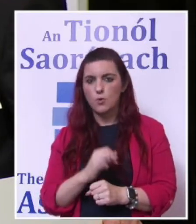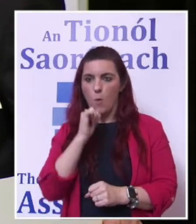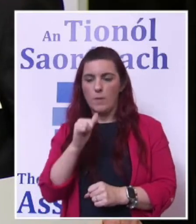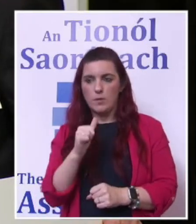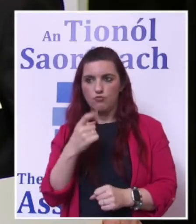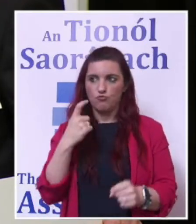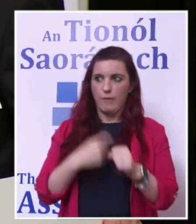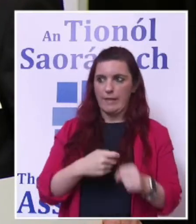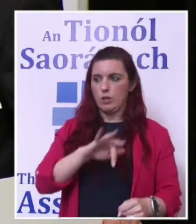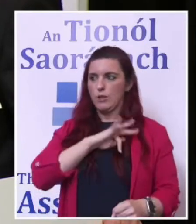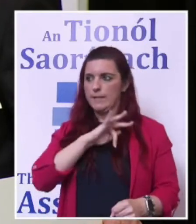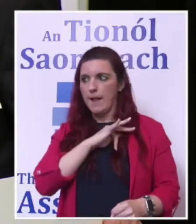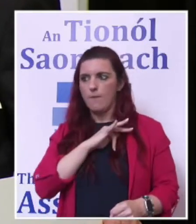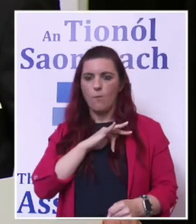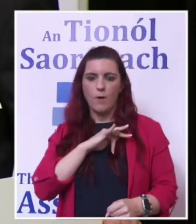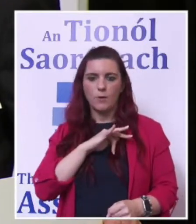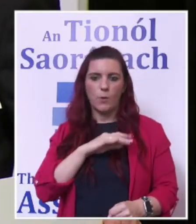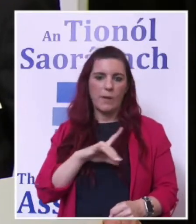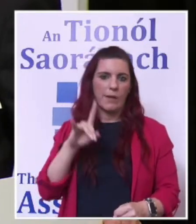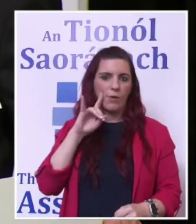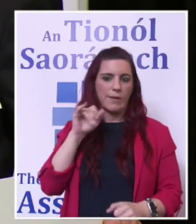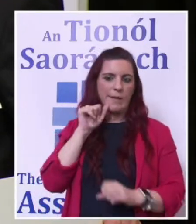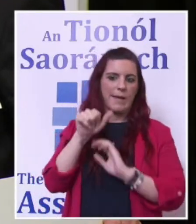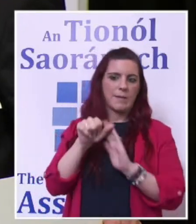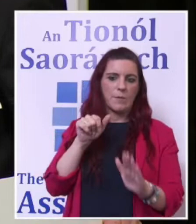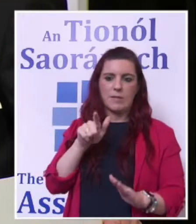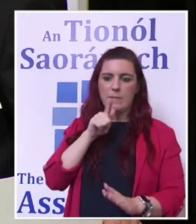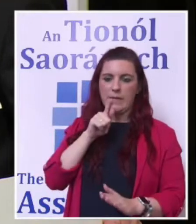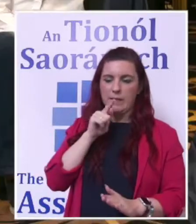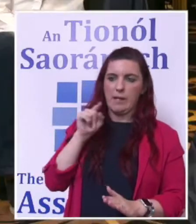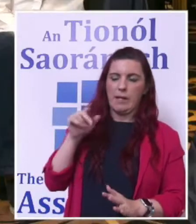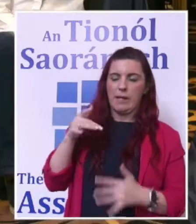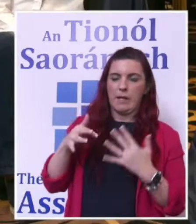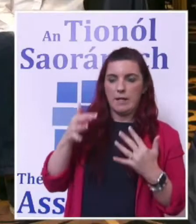hear the voice and everybody talking, that's deliberative democracy